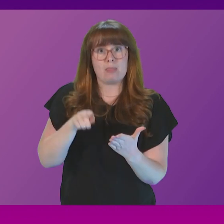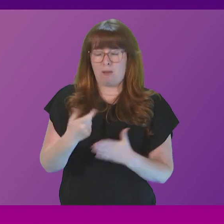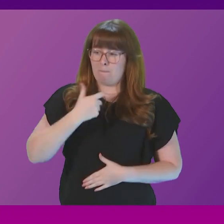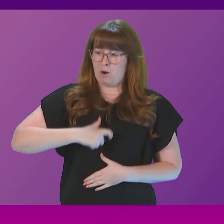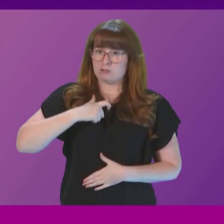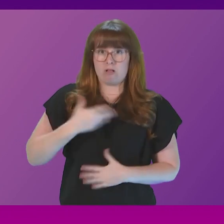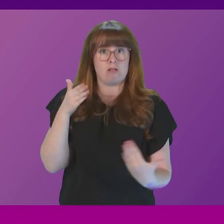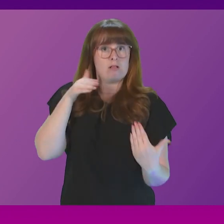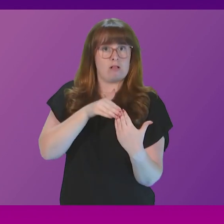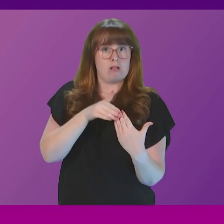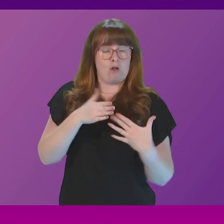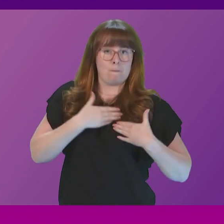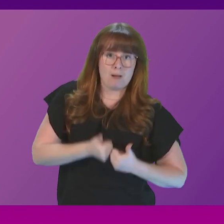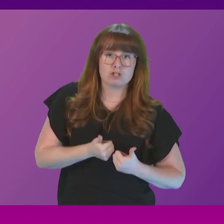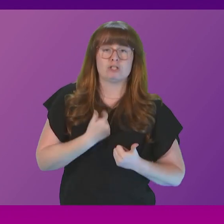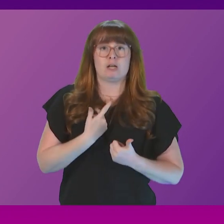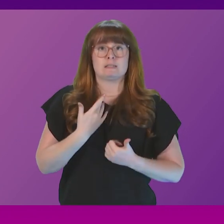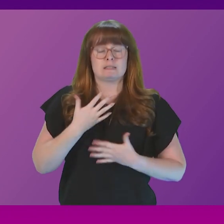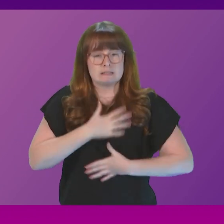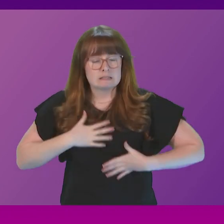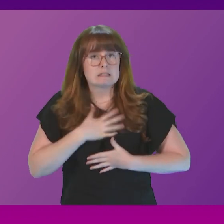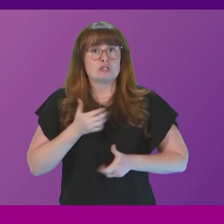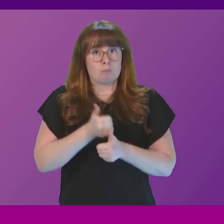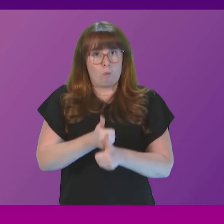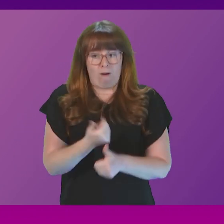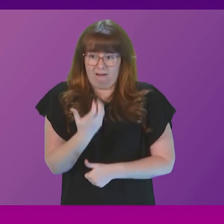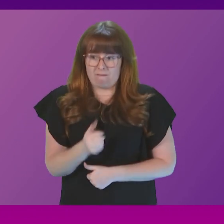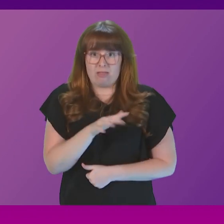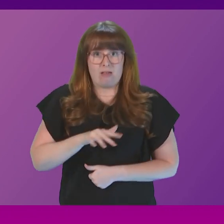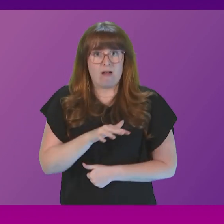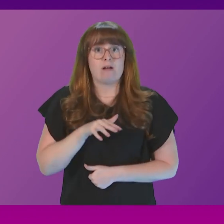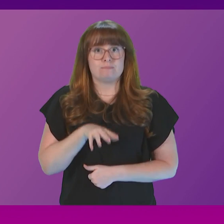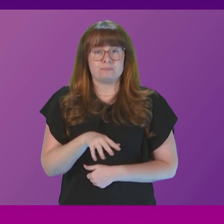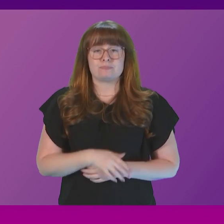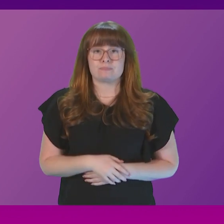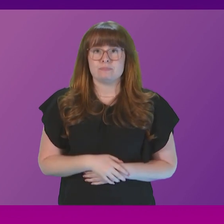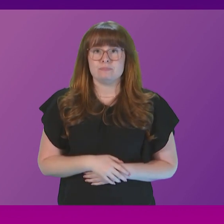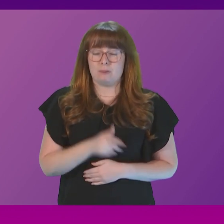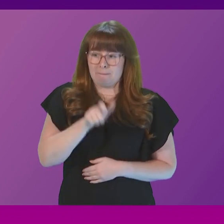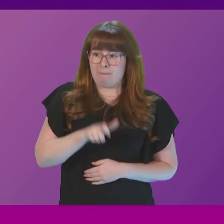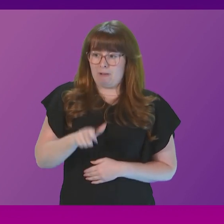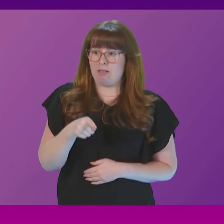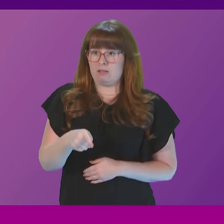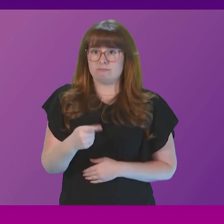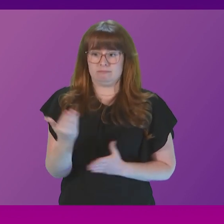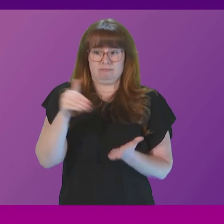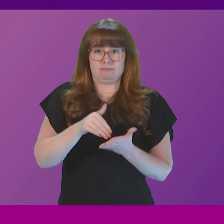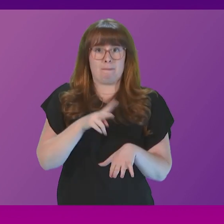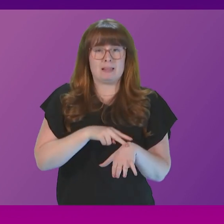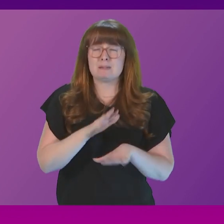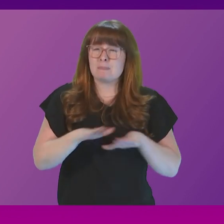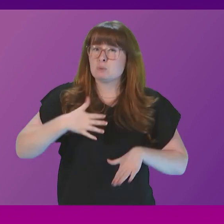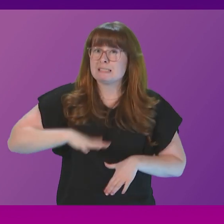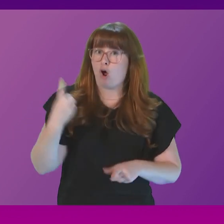personalised, compassionate distress support. That's the support that's required. People who present to the police might not need